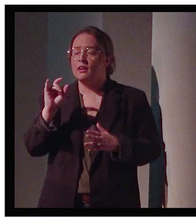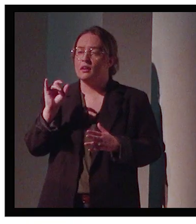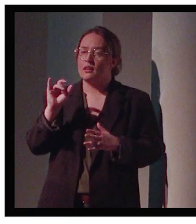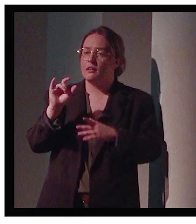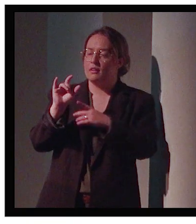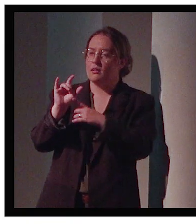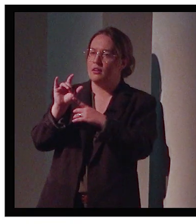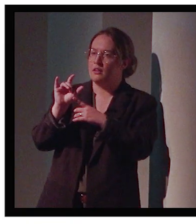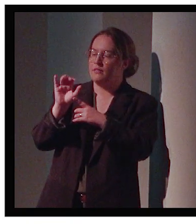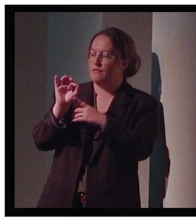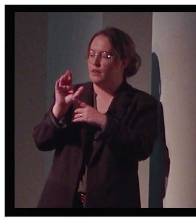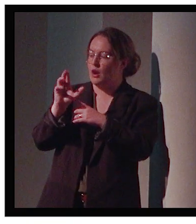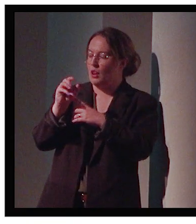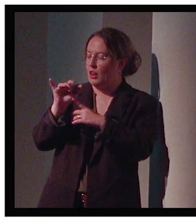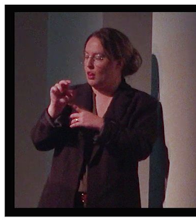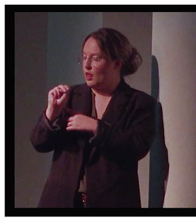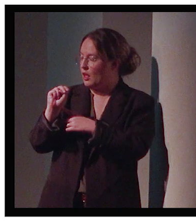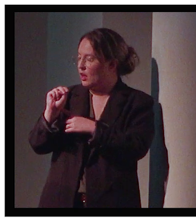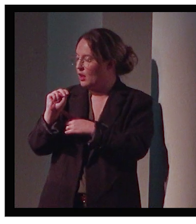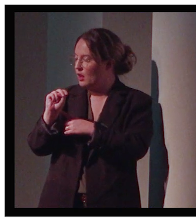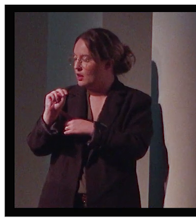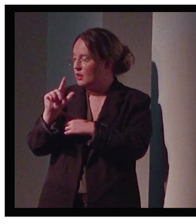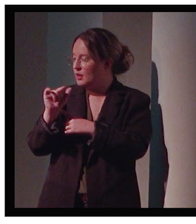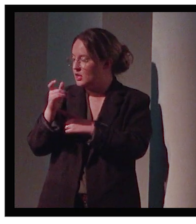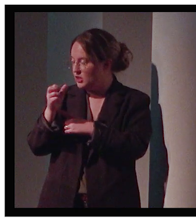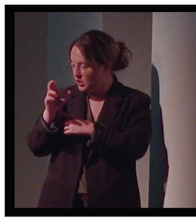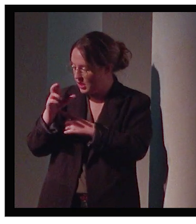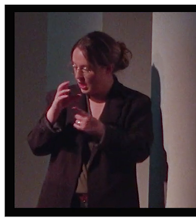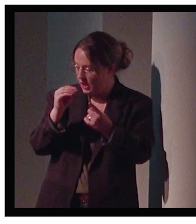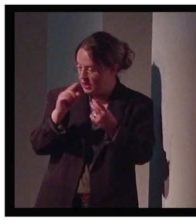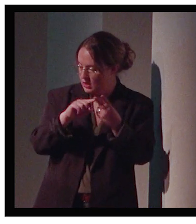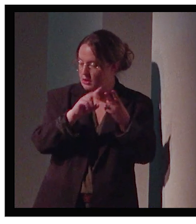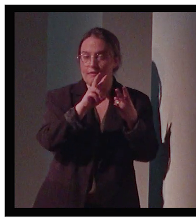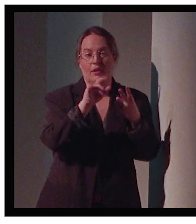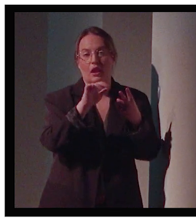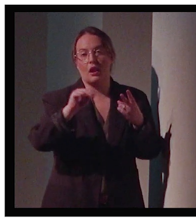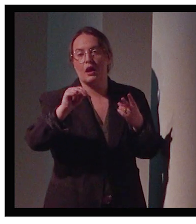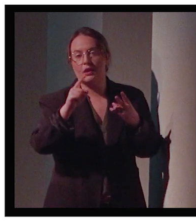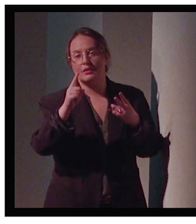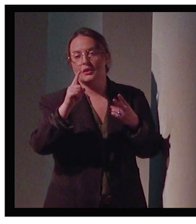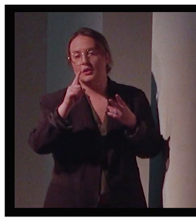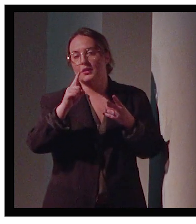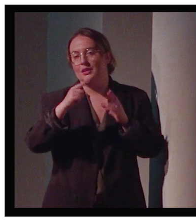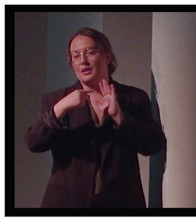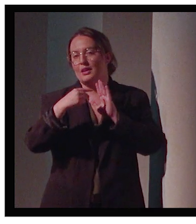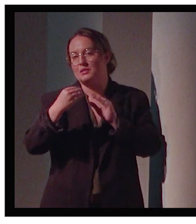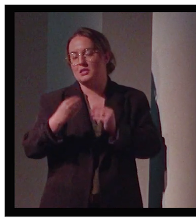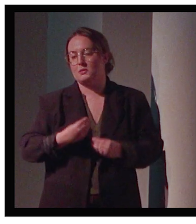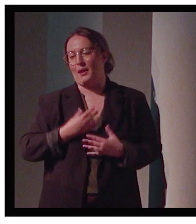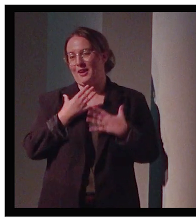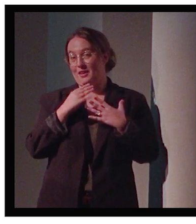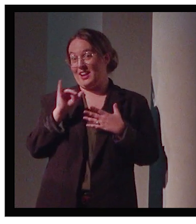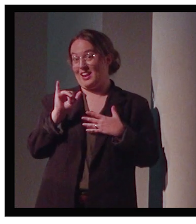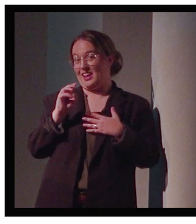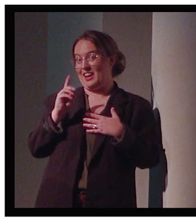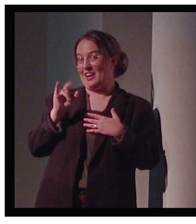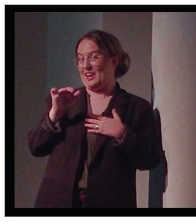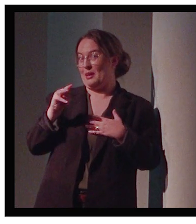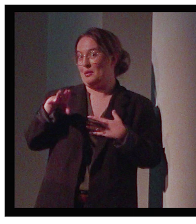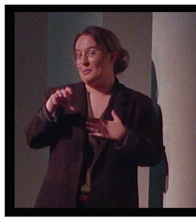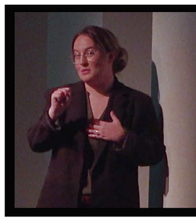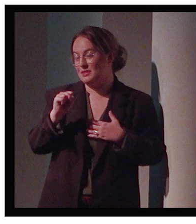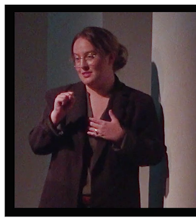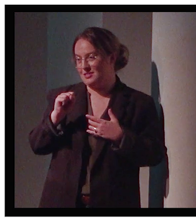who variously adapted a Cubist-inspired idiom for images that address the ways that humans